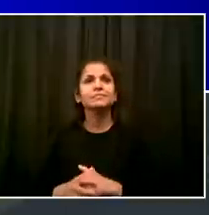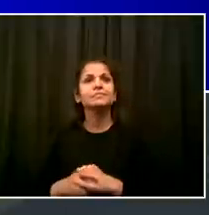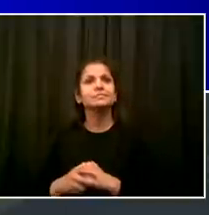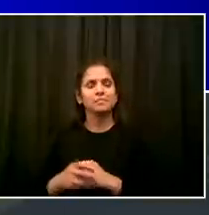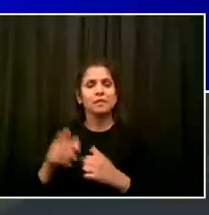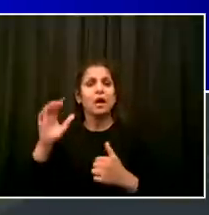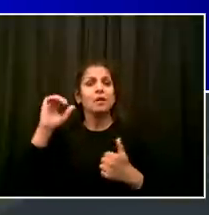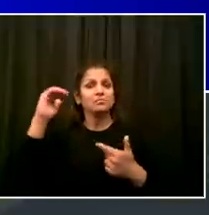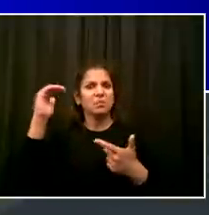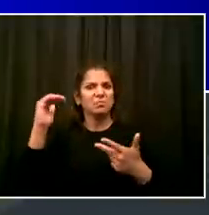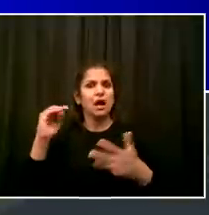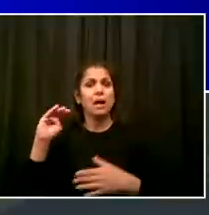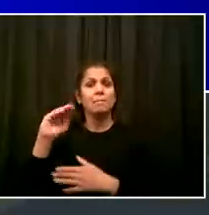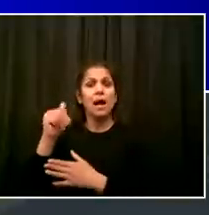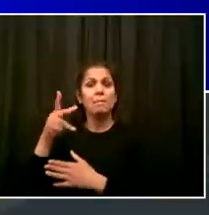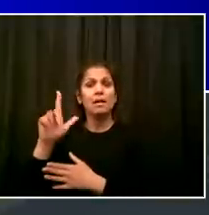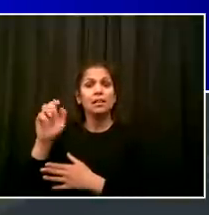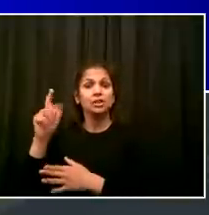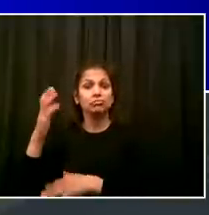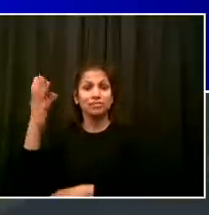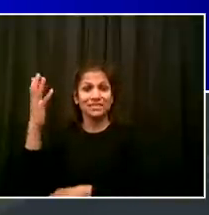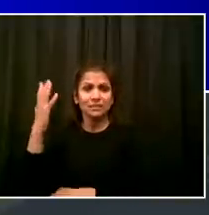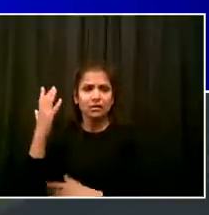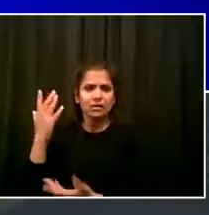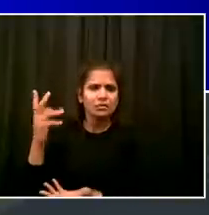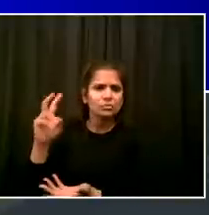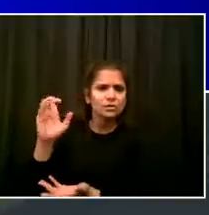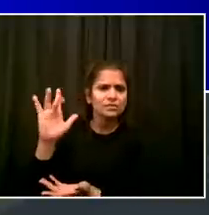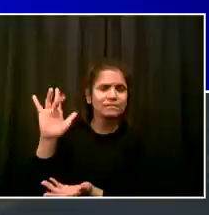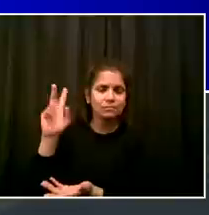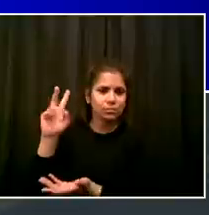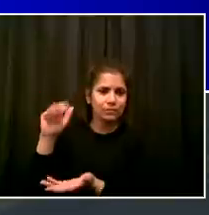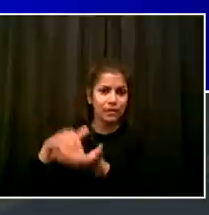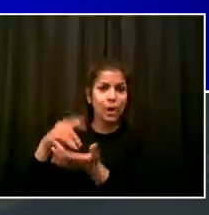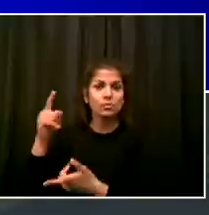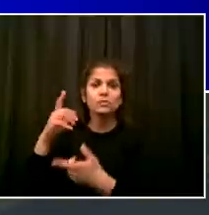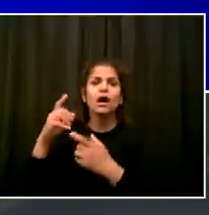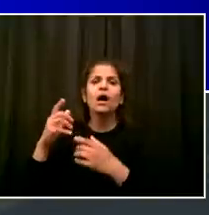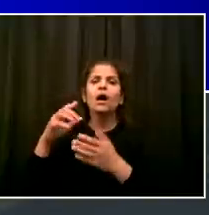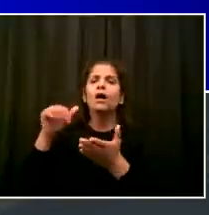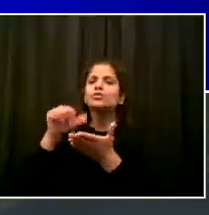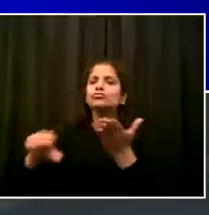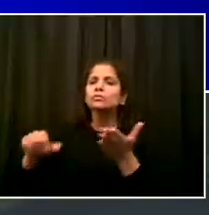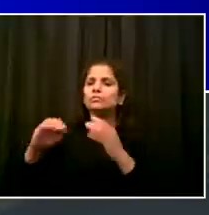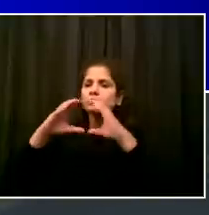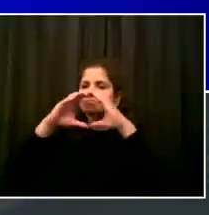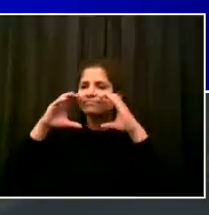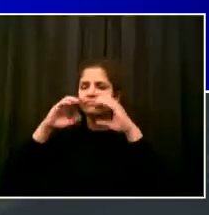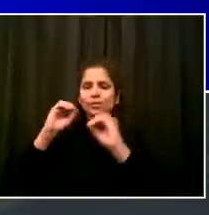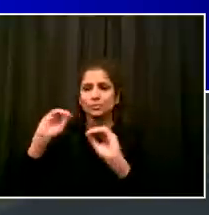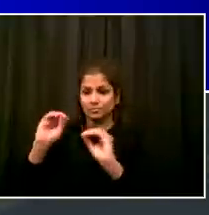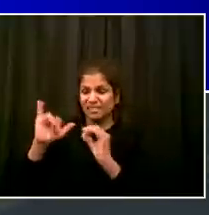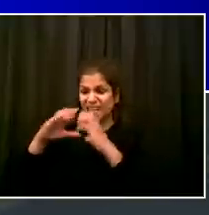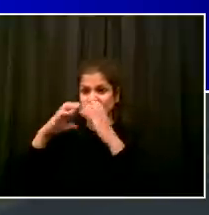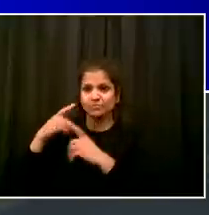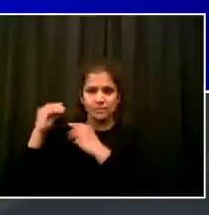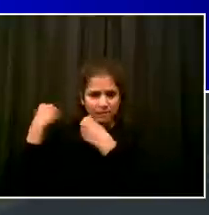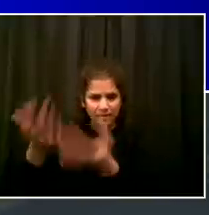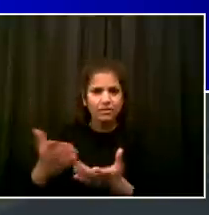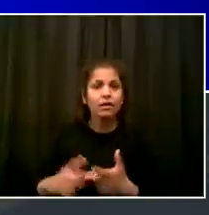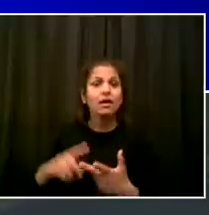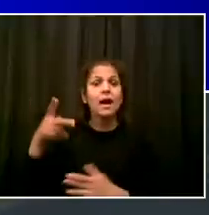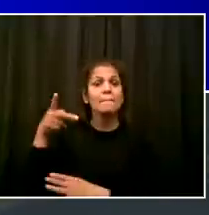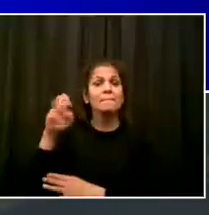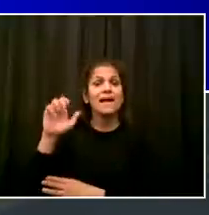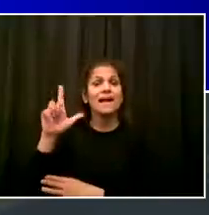masks. TransPerfect Translation Company, which is focused on a very particular need right now, making sure we can help